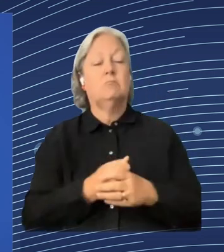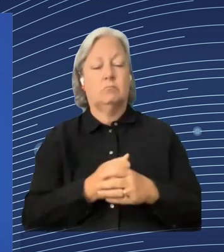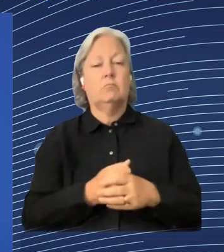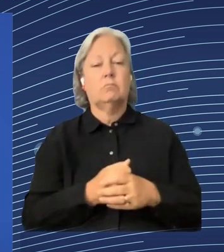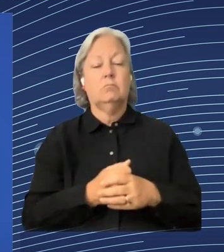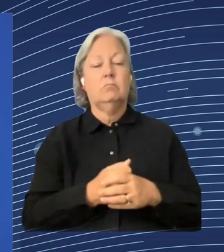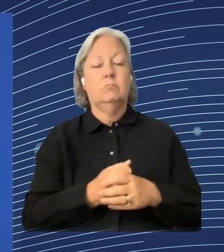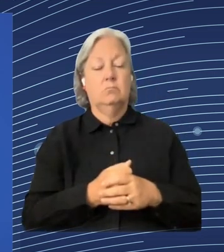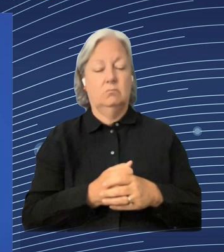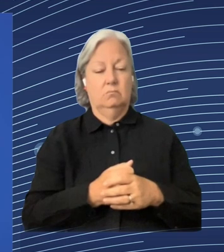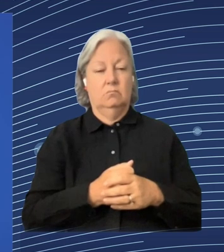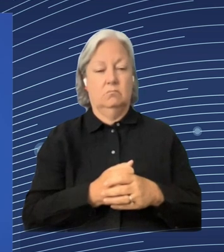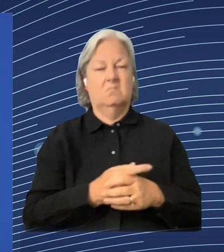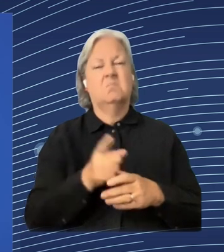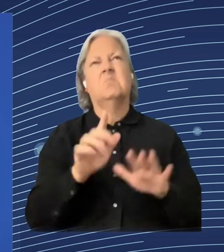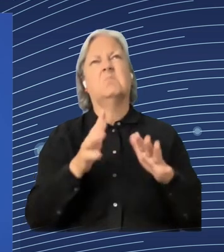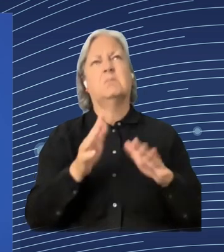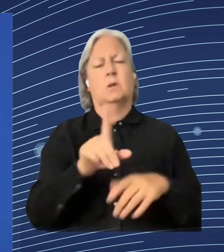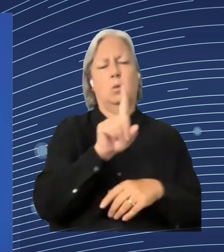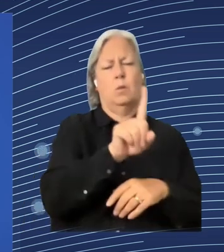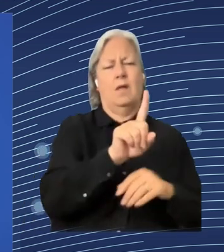neutral, 19%, and bad,